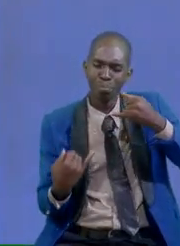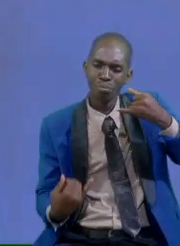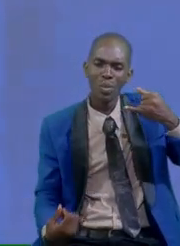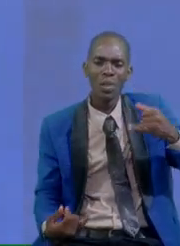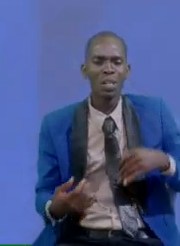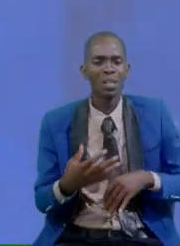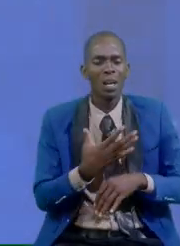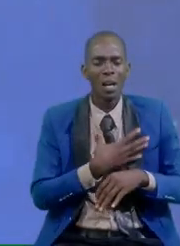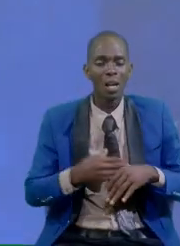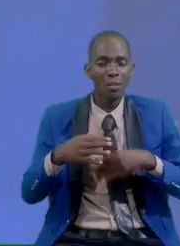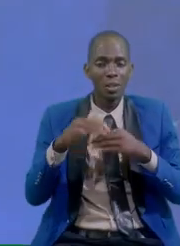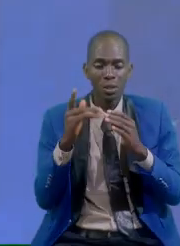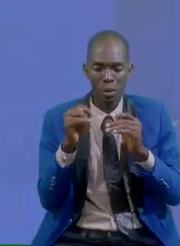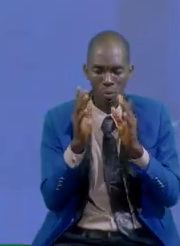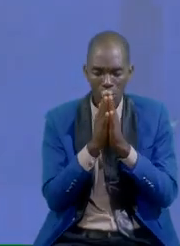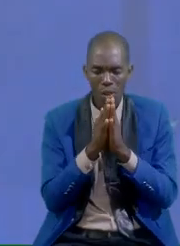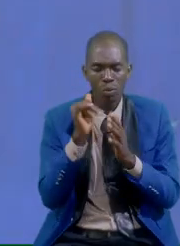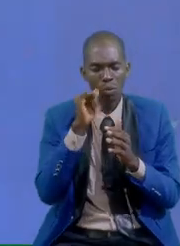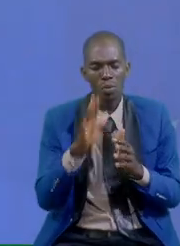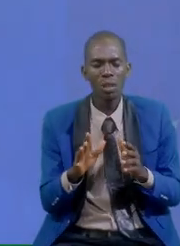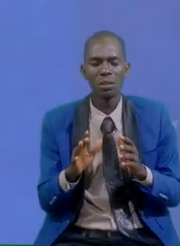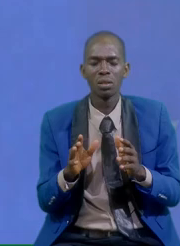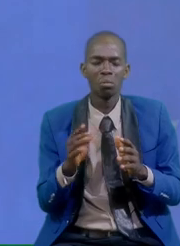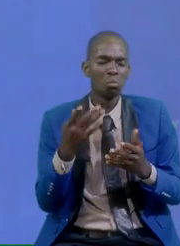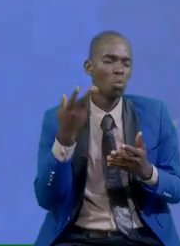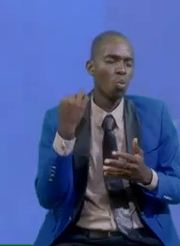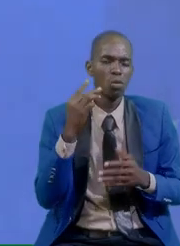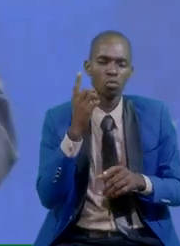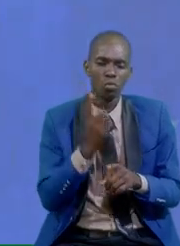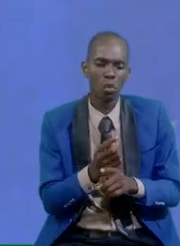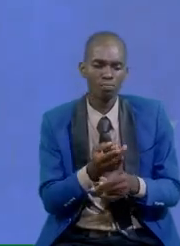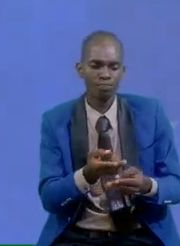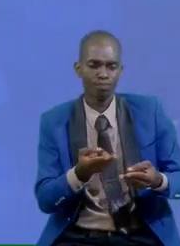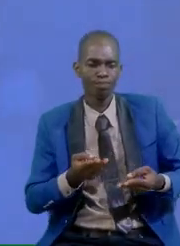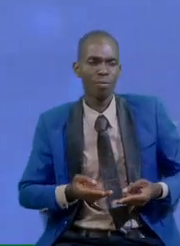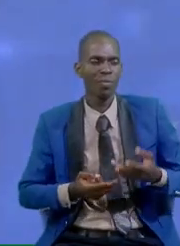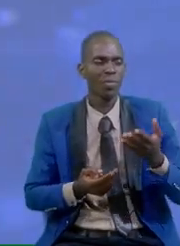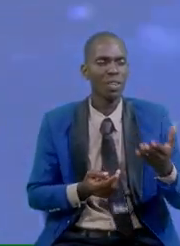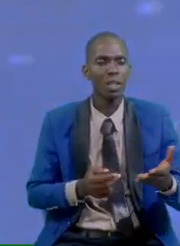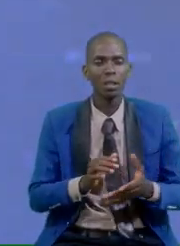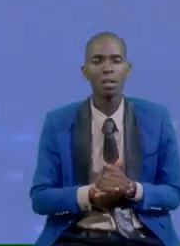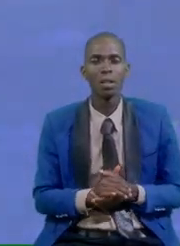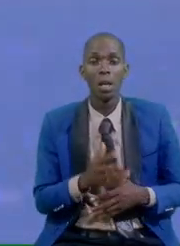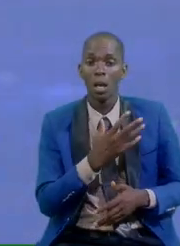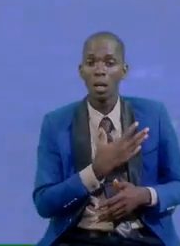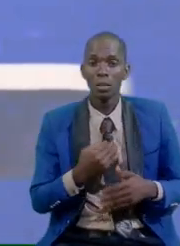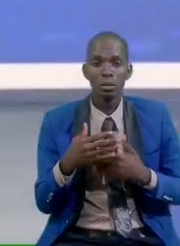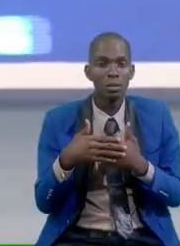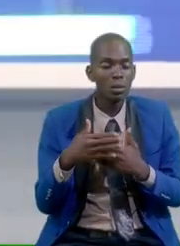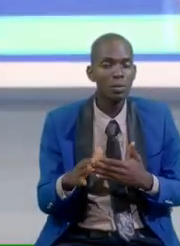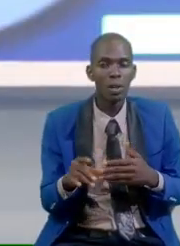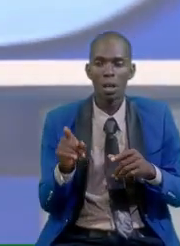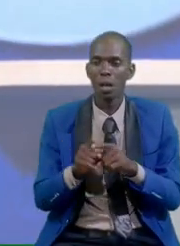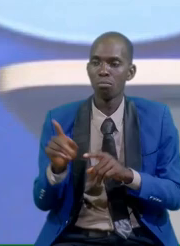said amen. The woman was just lying there. And then after, as the people